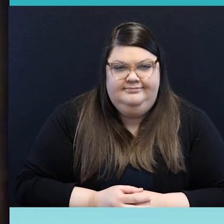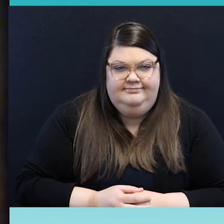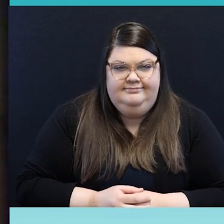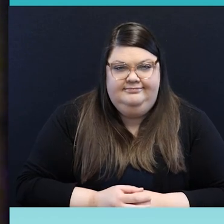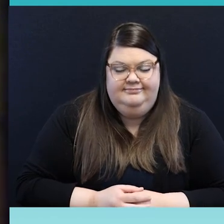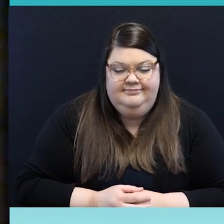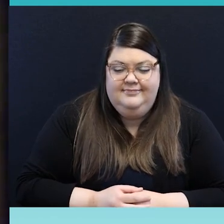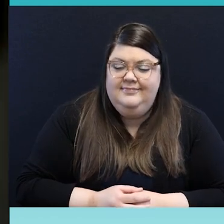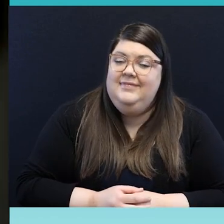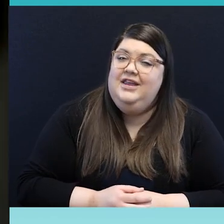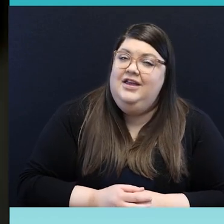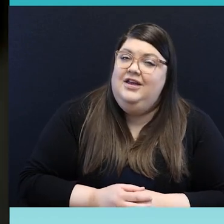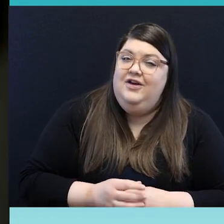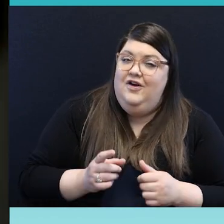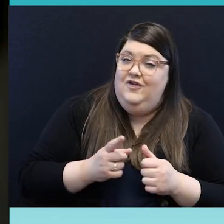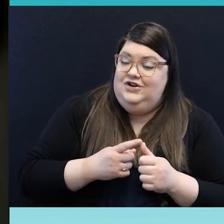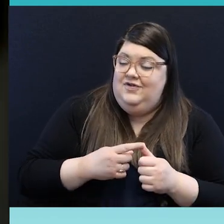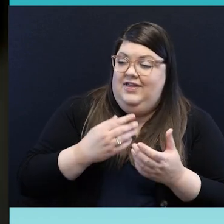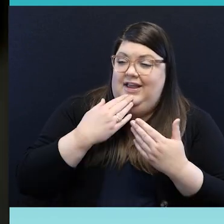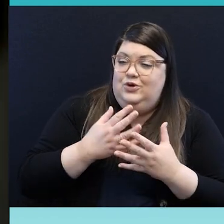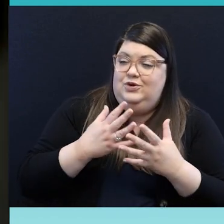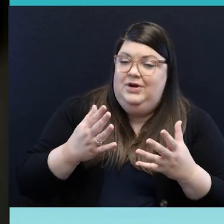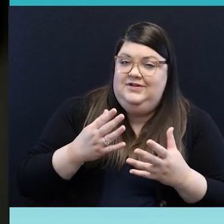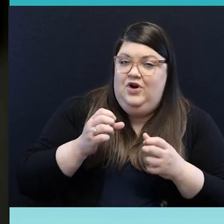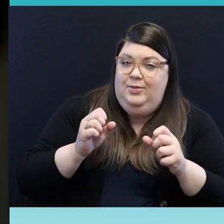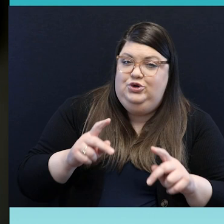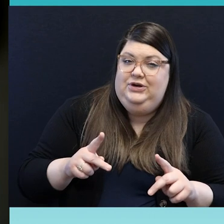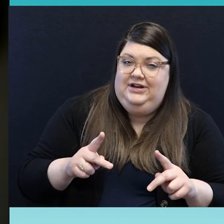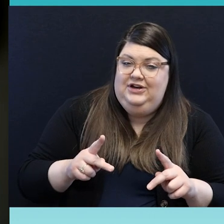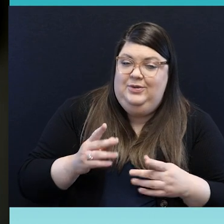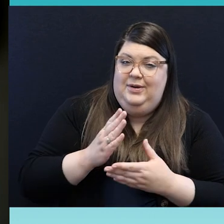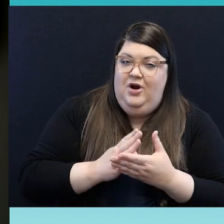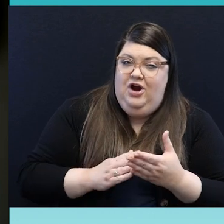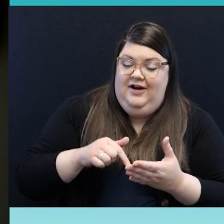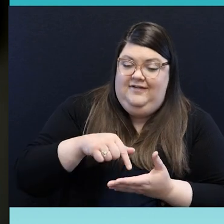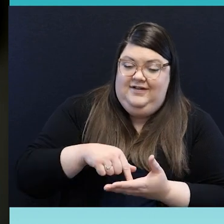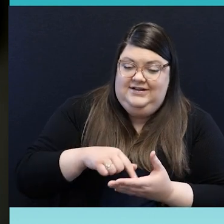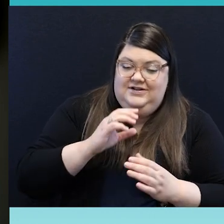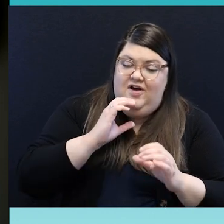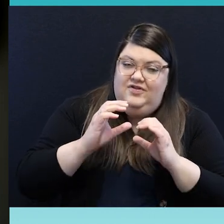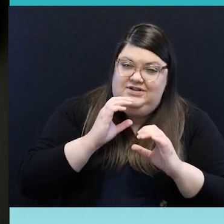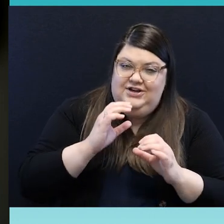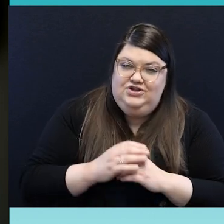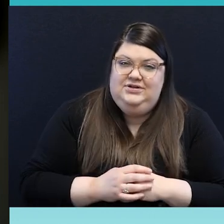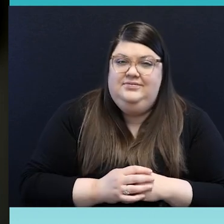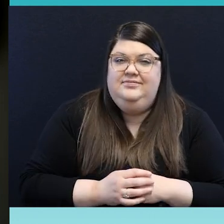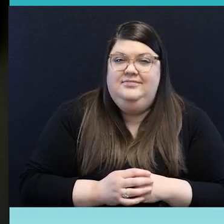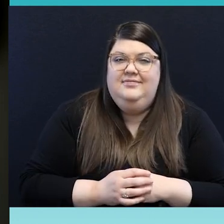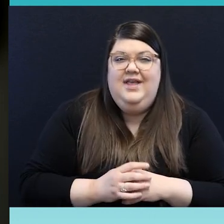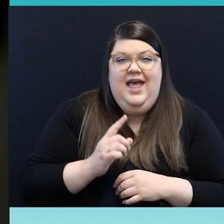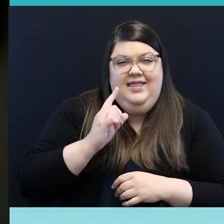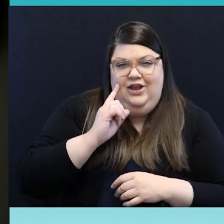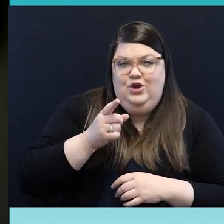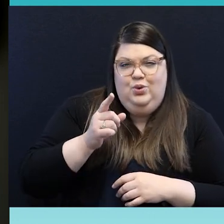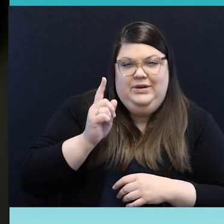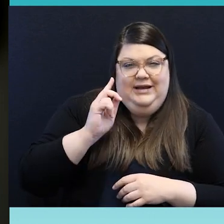So first of all, thank you so much for the opportunity to be part of this conversation. I think